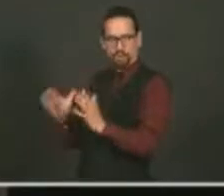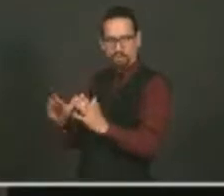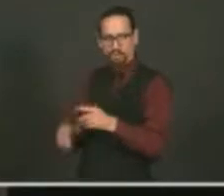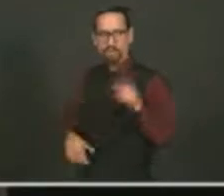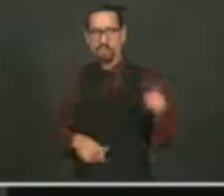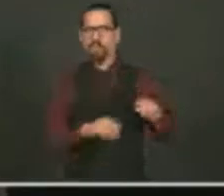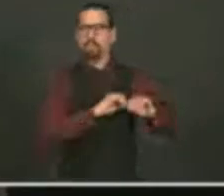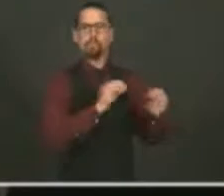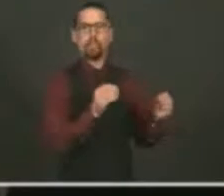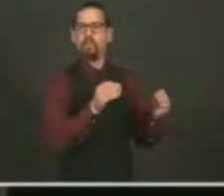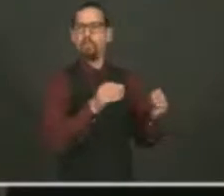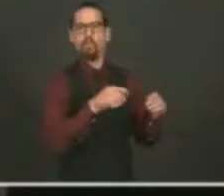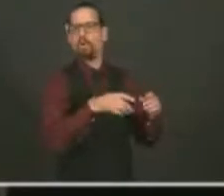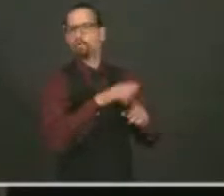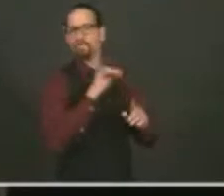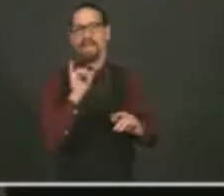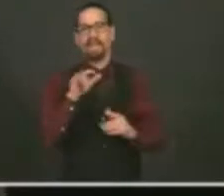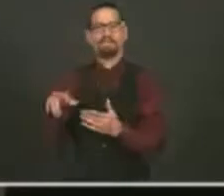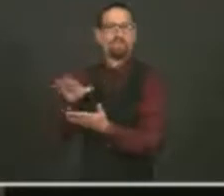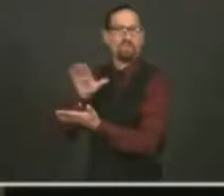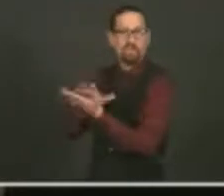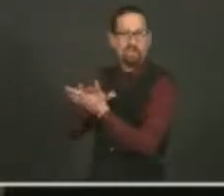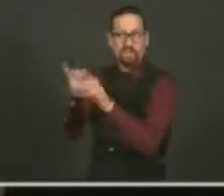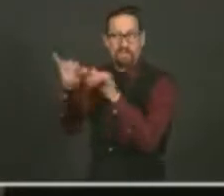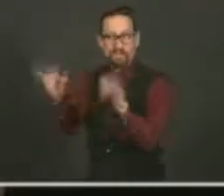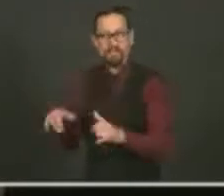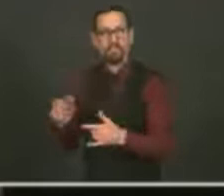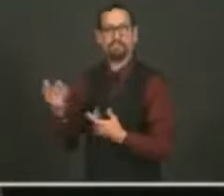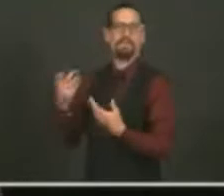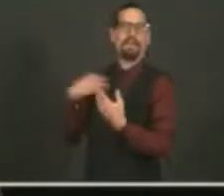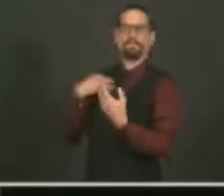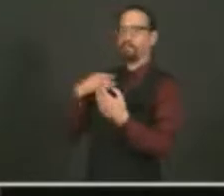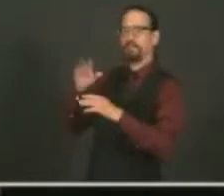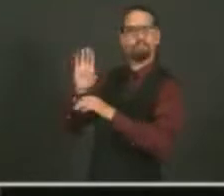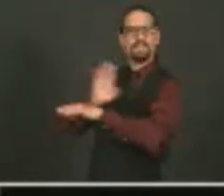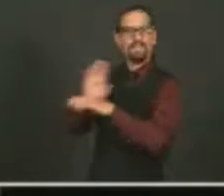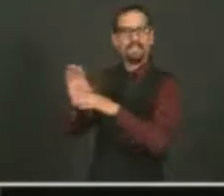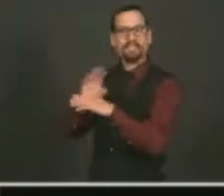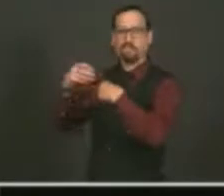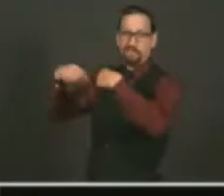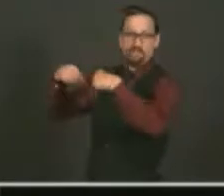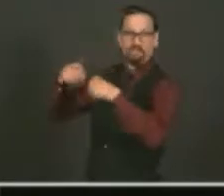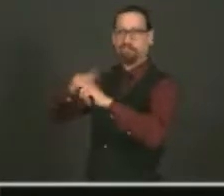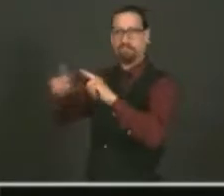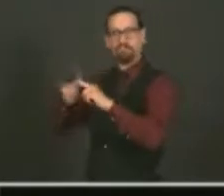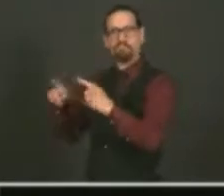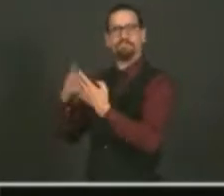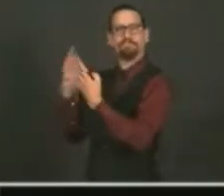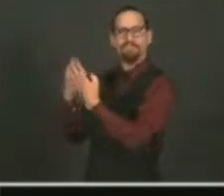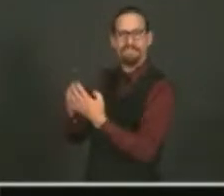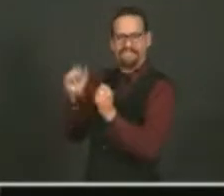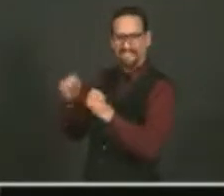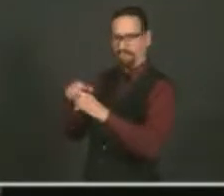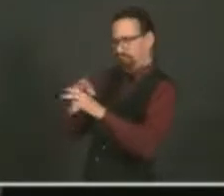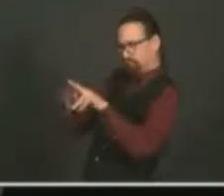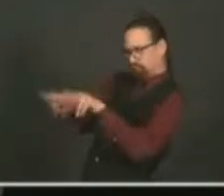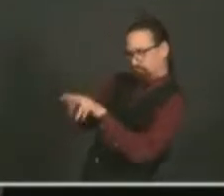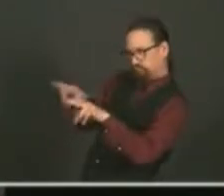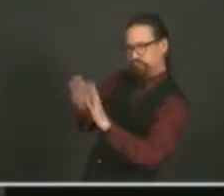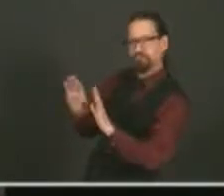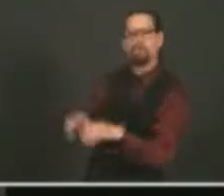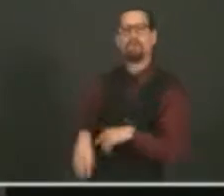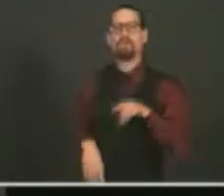or a workplace where you can screen people coming in, and an uncontrolled environment would be something like a family gathering.